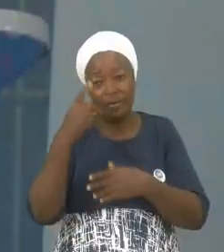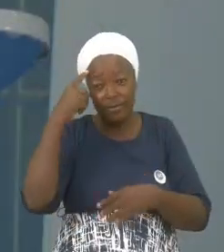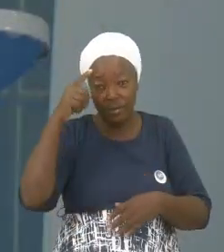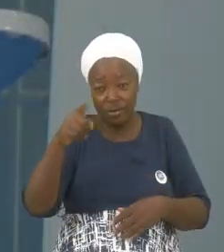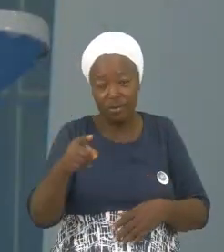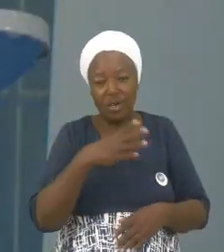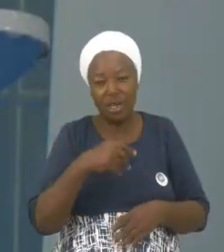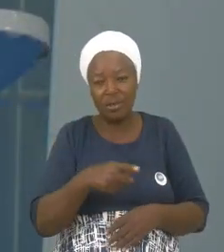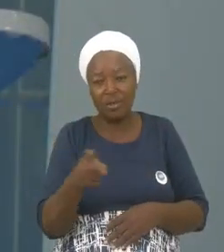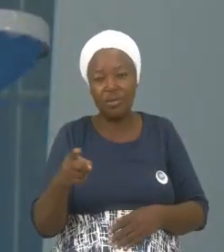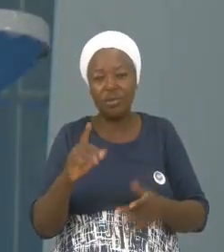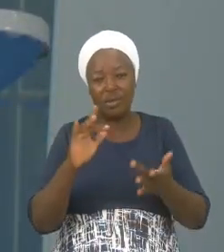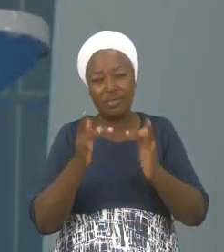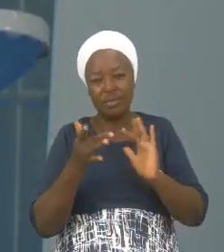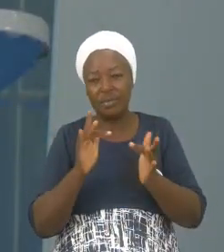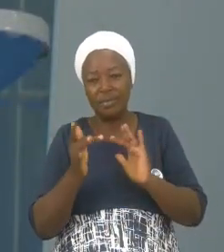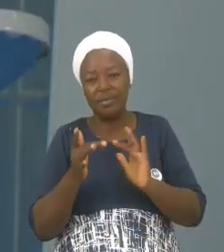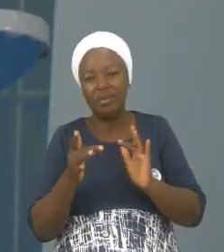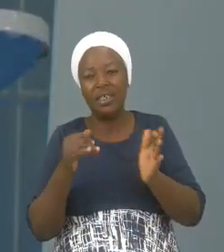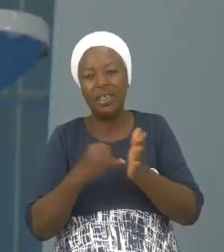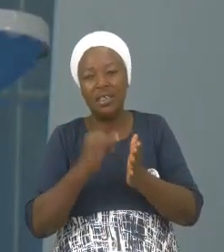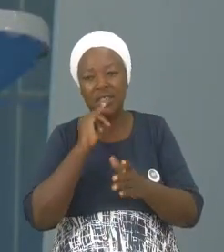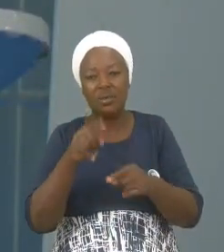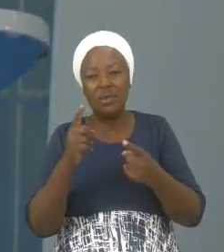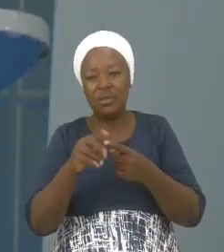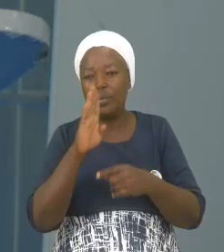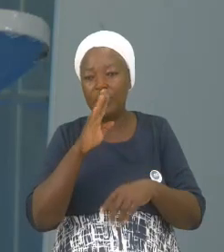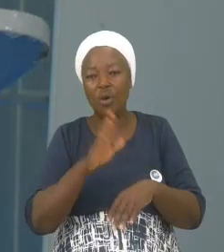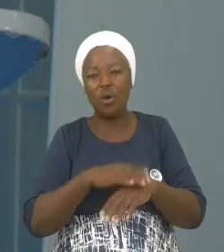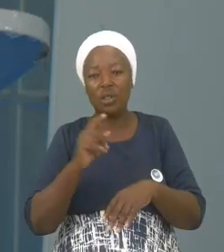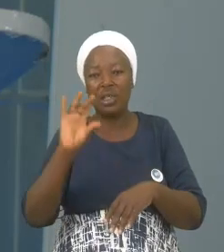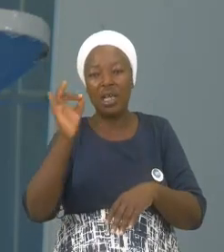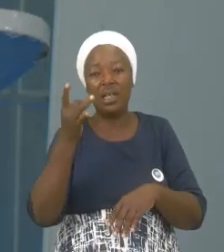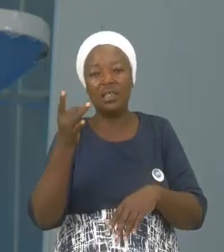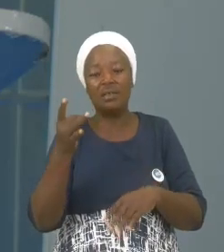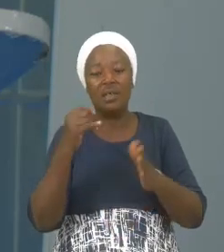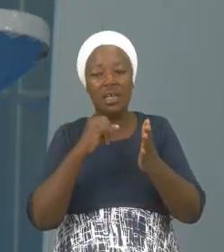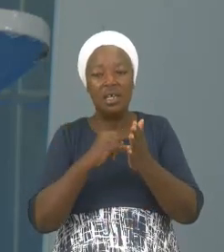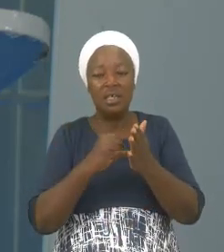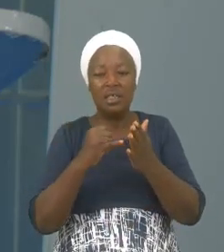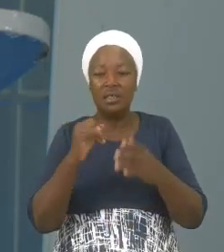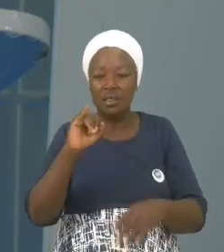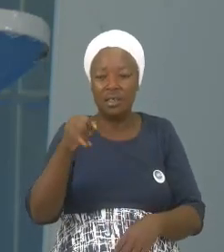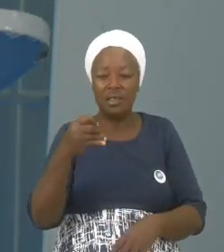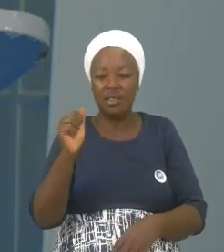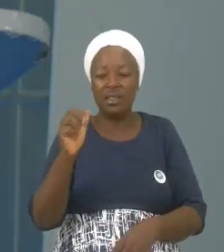online, it's going to be on the 8th January, year